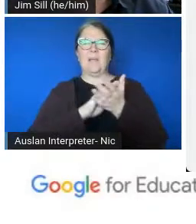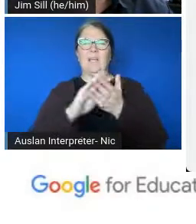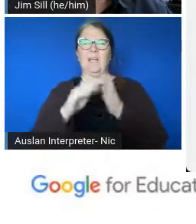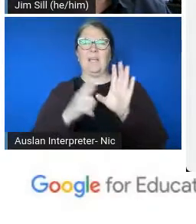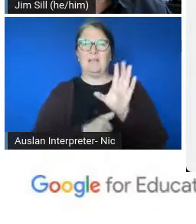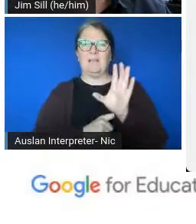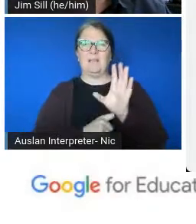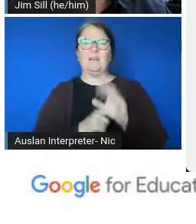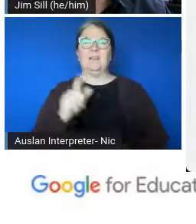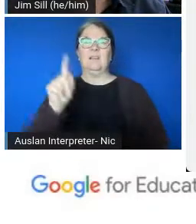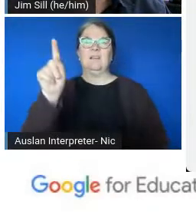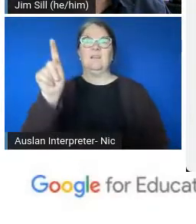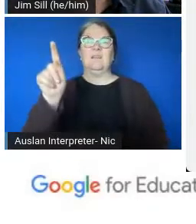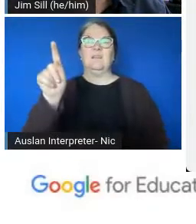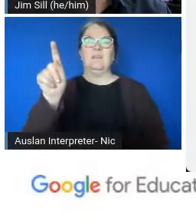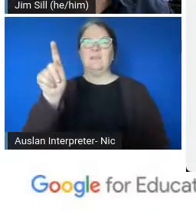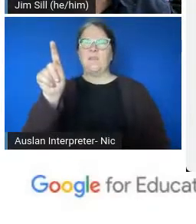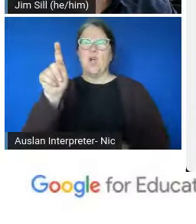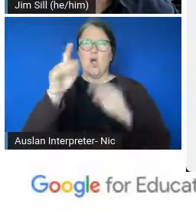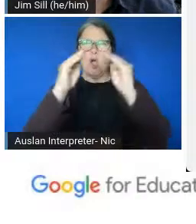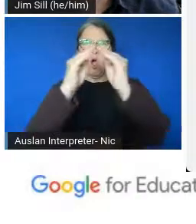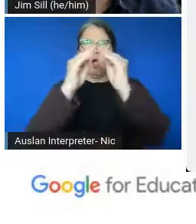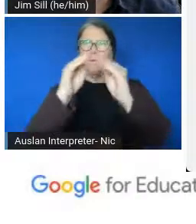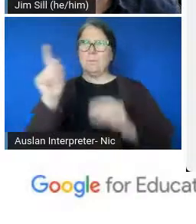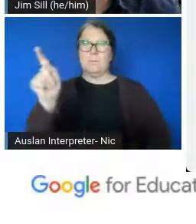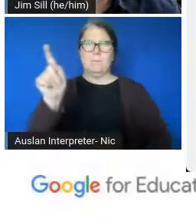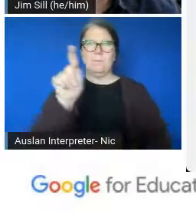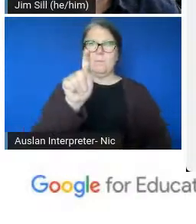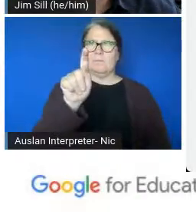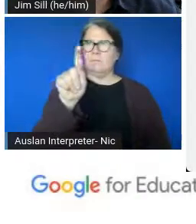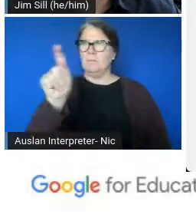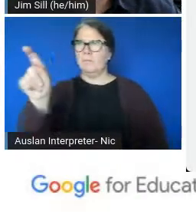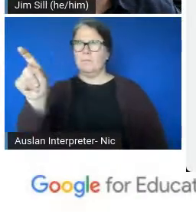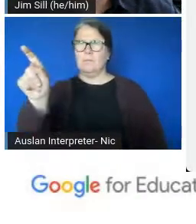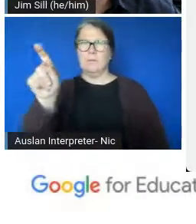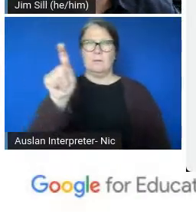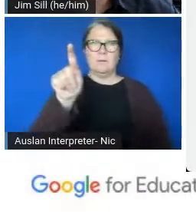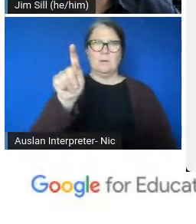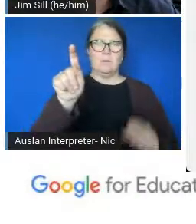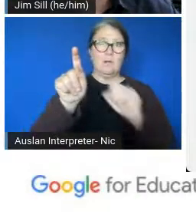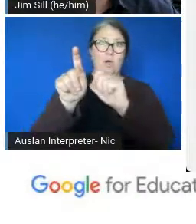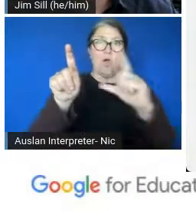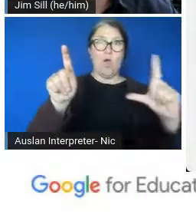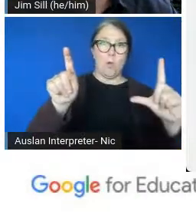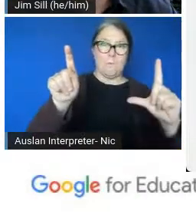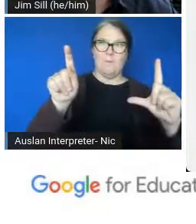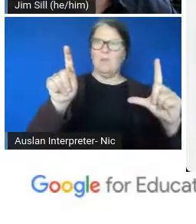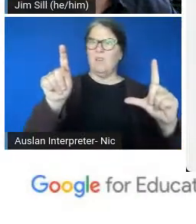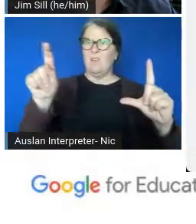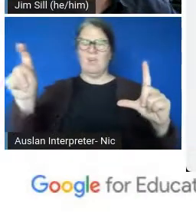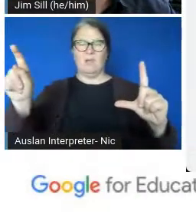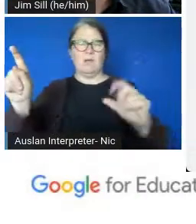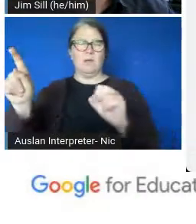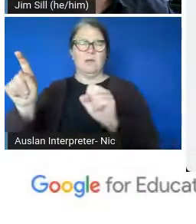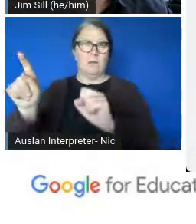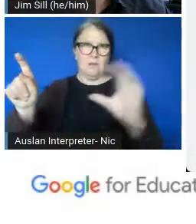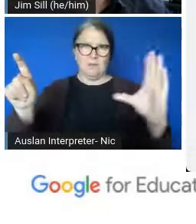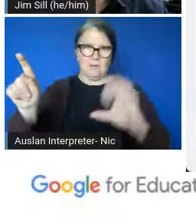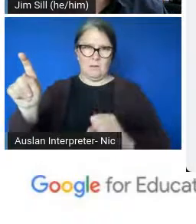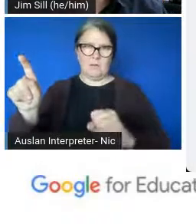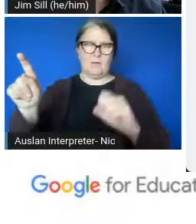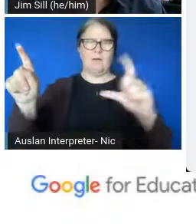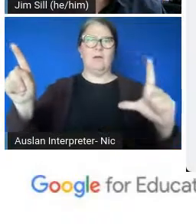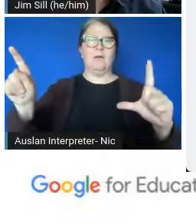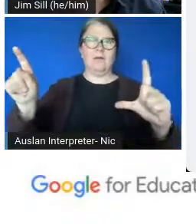home, my home page will come up that I was playing with before, and then the sympathy page came up. And the students, again, they could populate